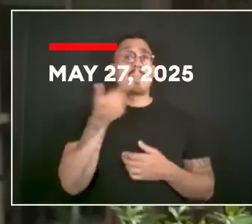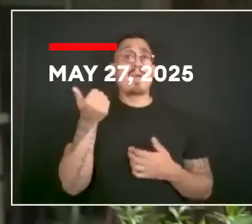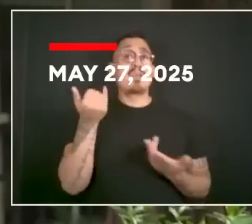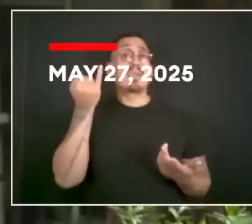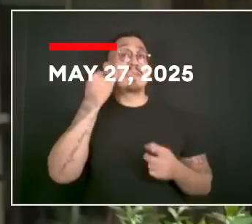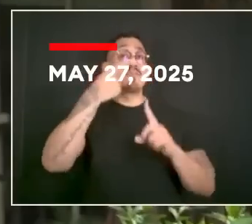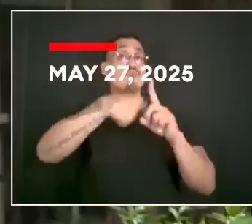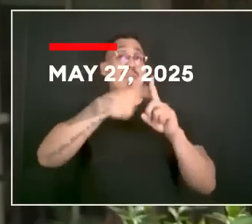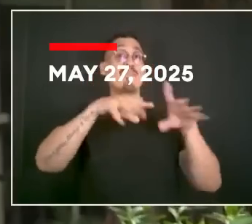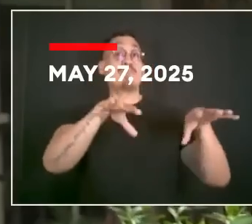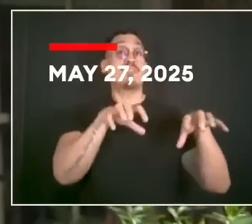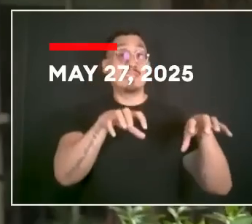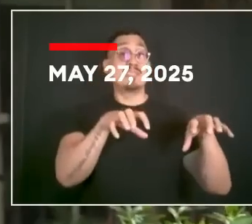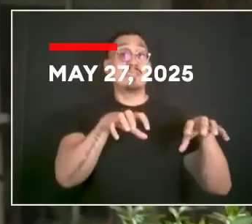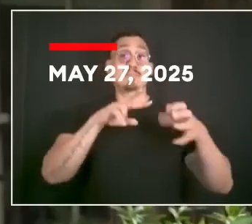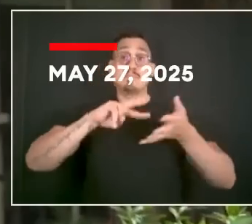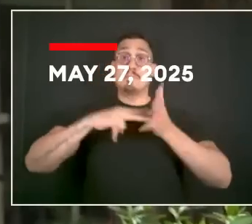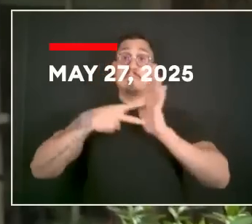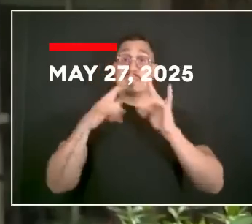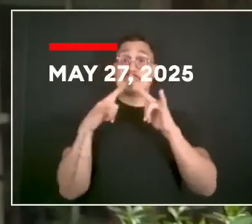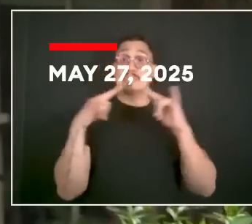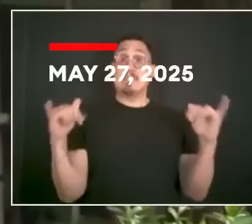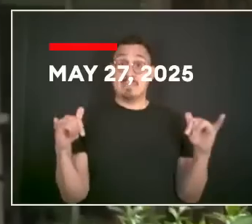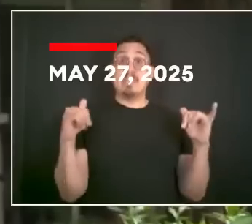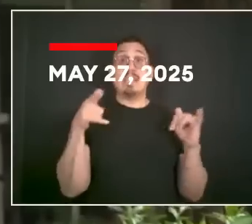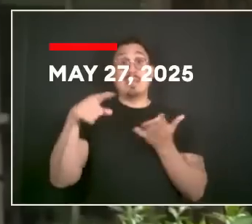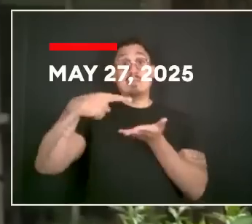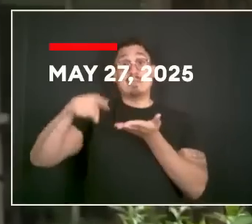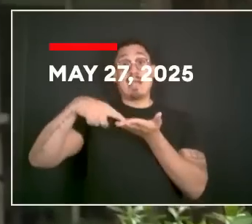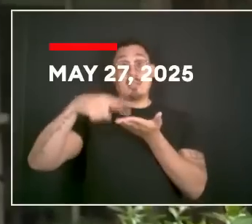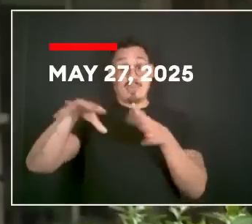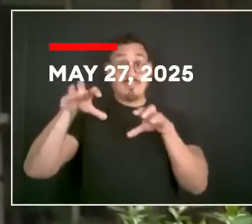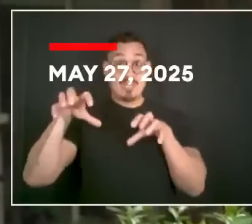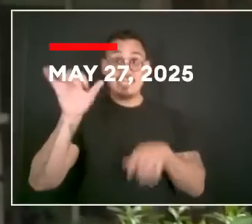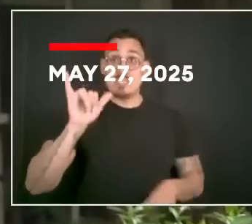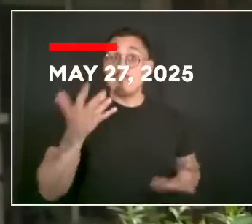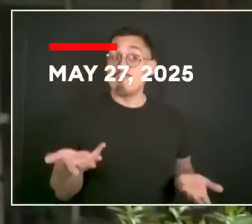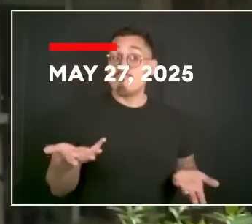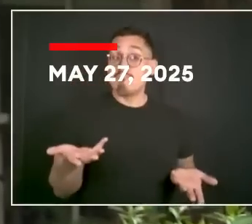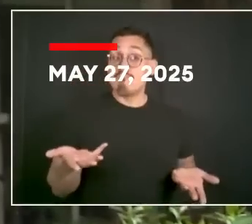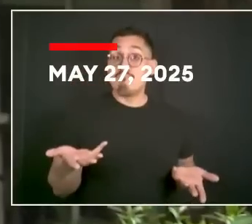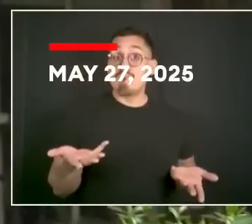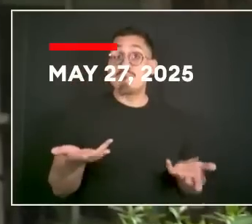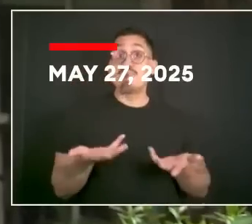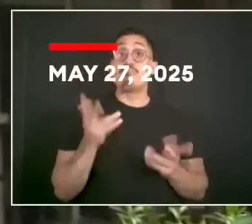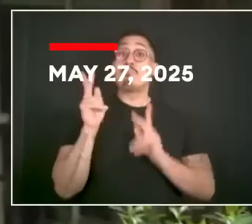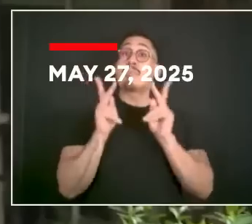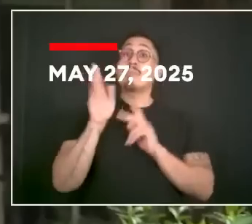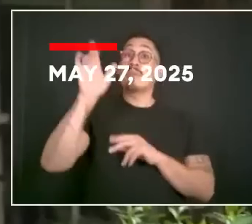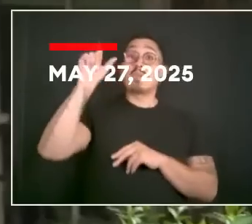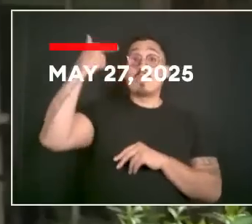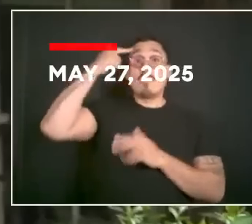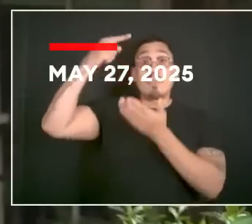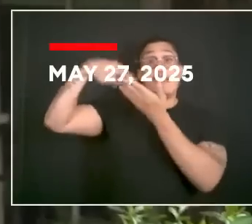about telling all of them, why don't we do a salary freeze? They shouldn't get another income from year to year to year. People walk into their boss's office